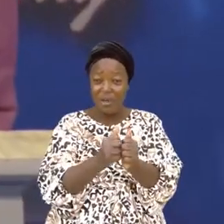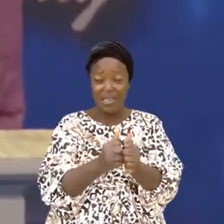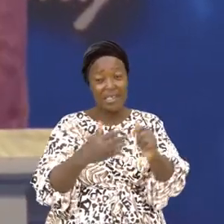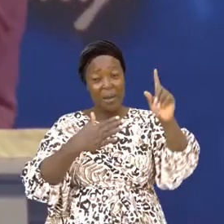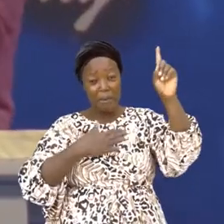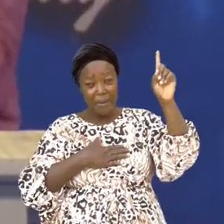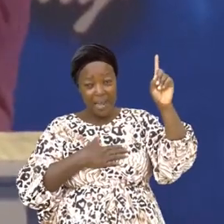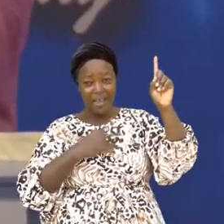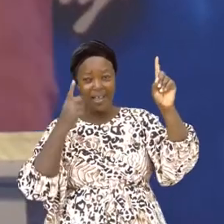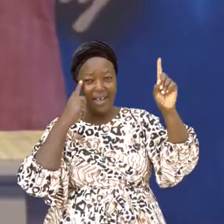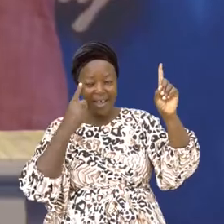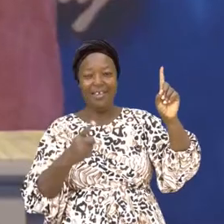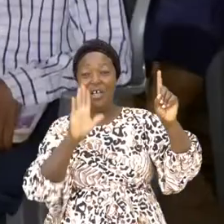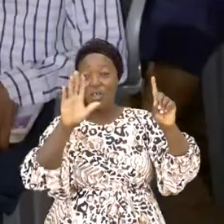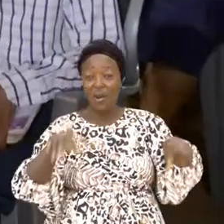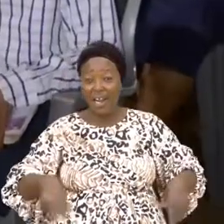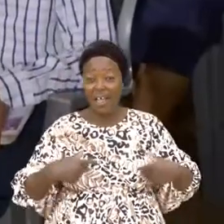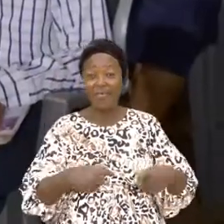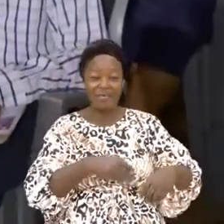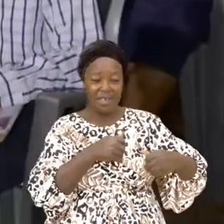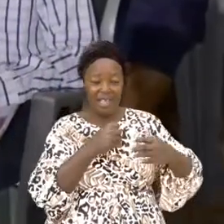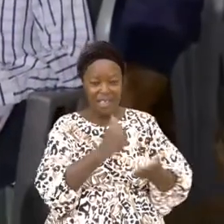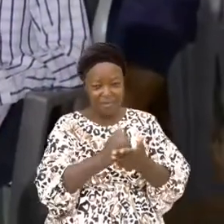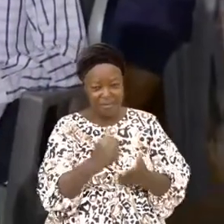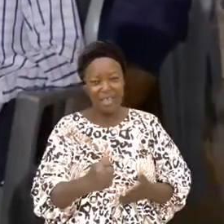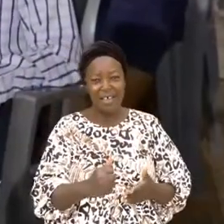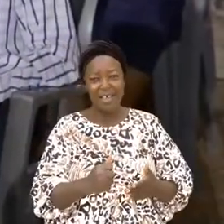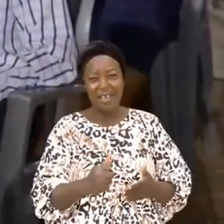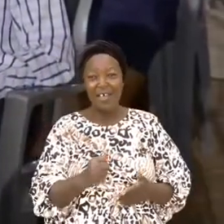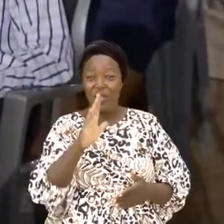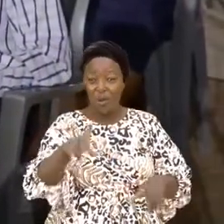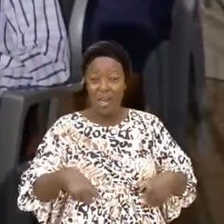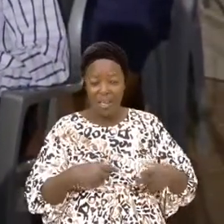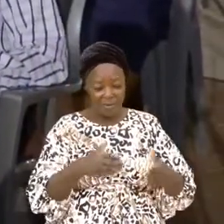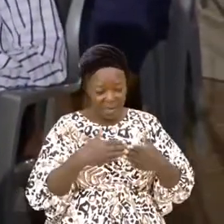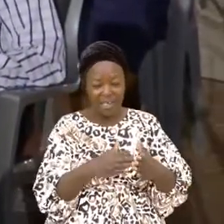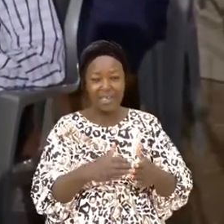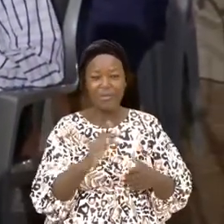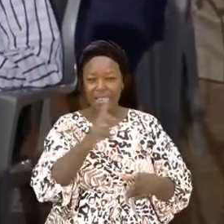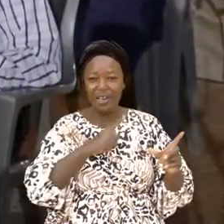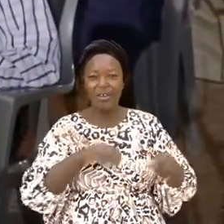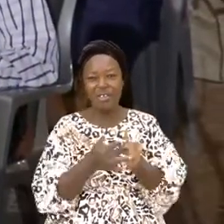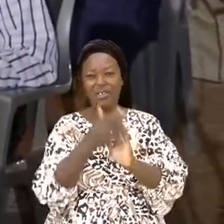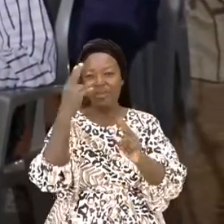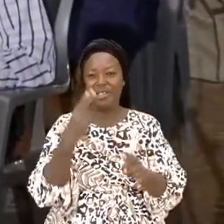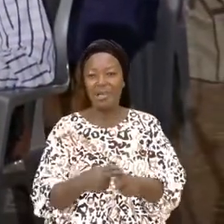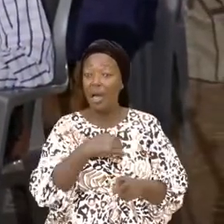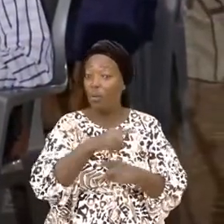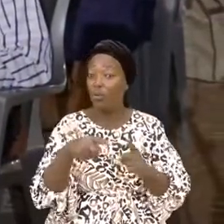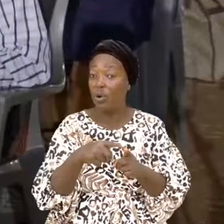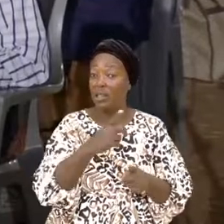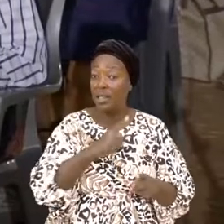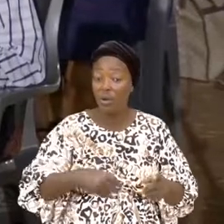Guidance for you, amen. And when the Lord guides, it will